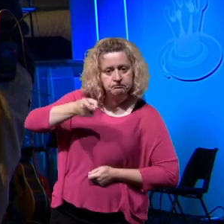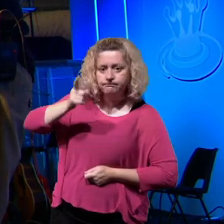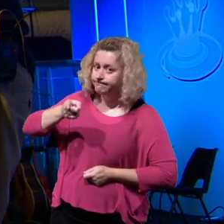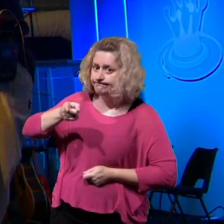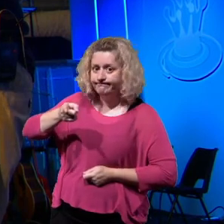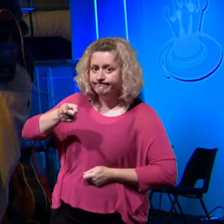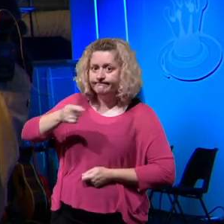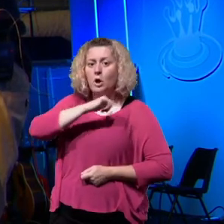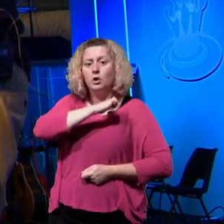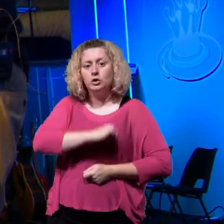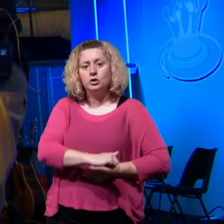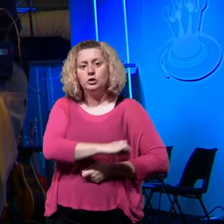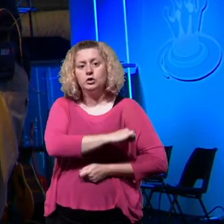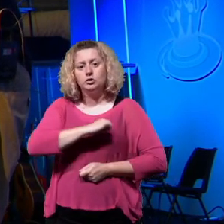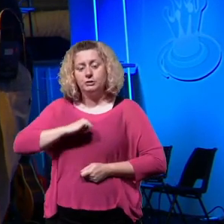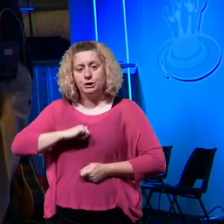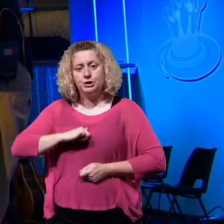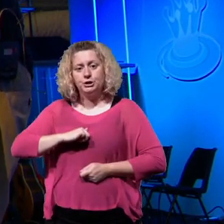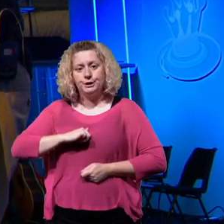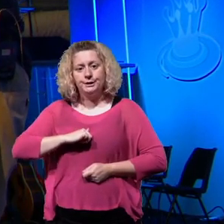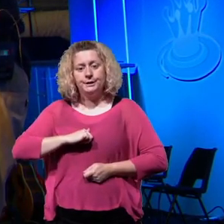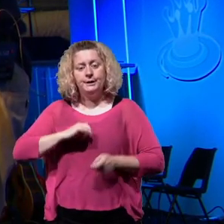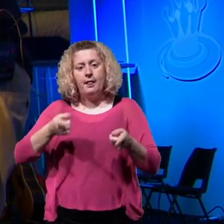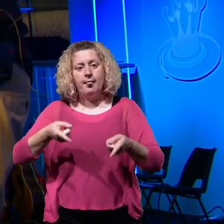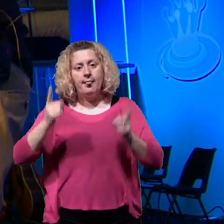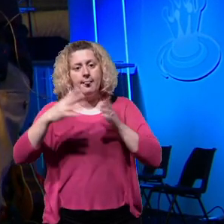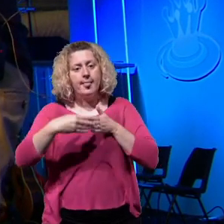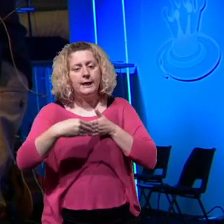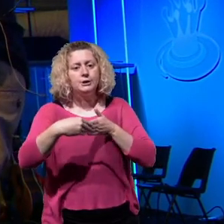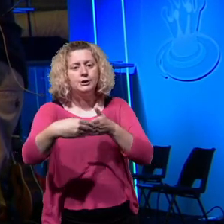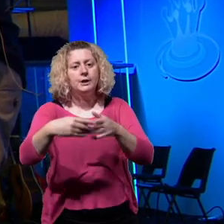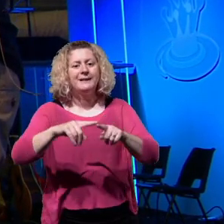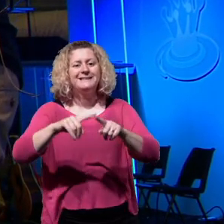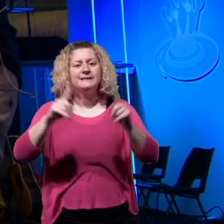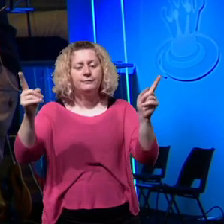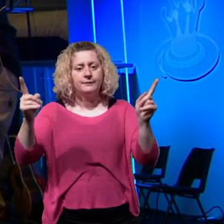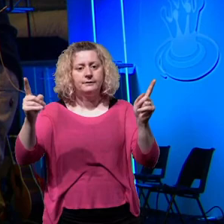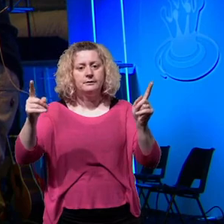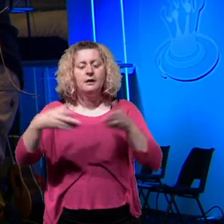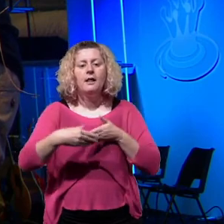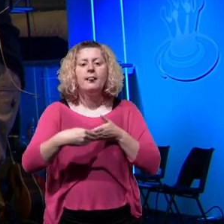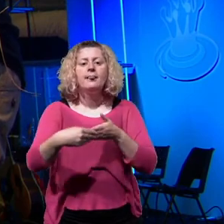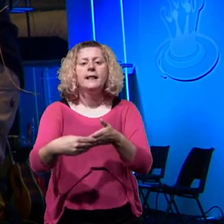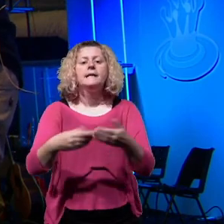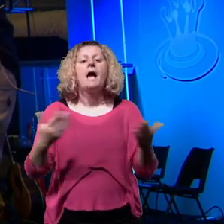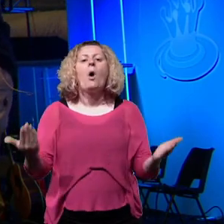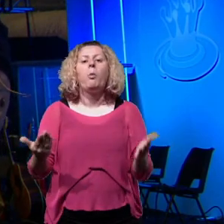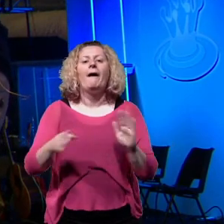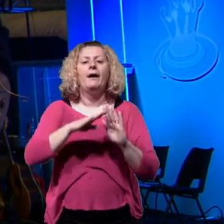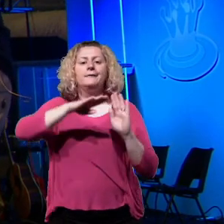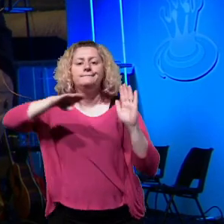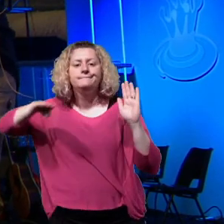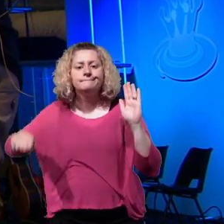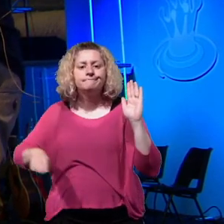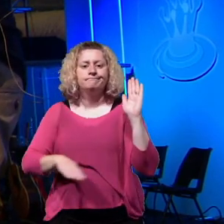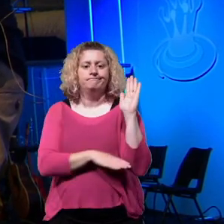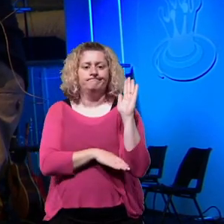Christian leadership, the leader is underneath with the towel of the servant washing the disciples'